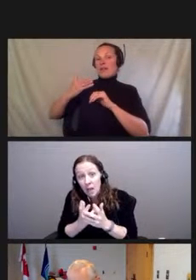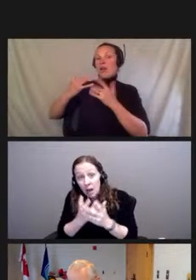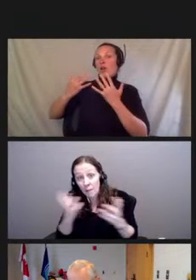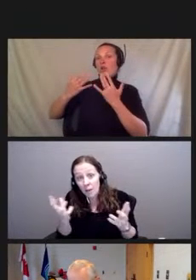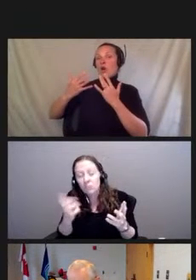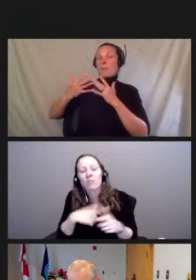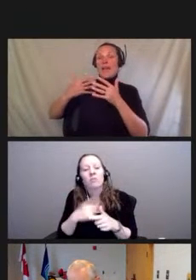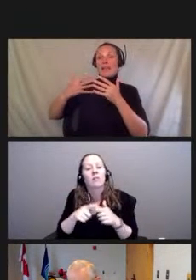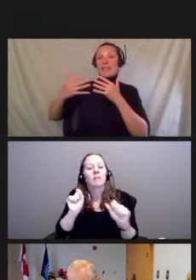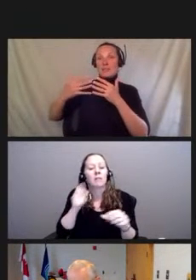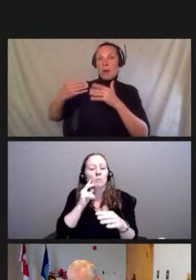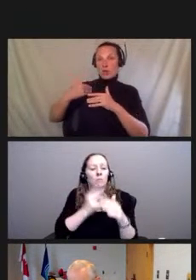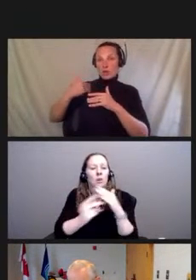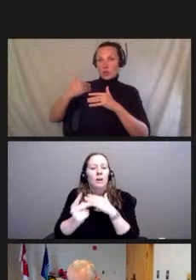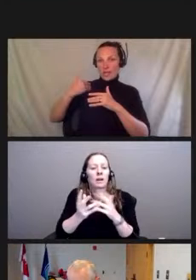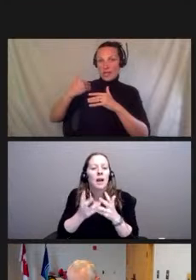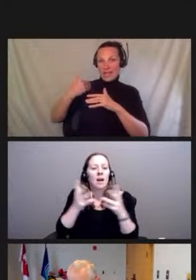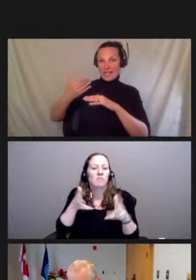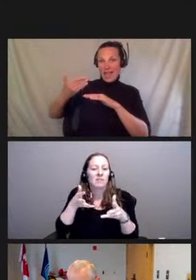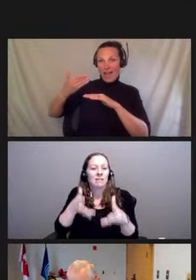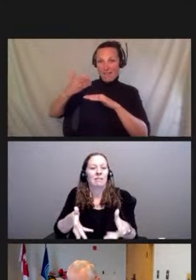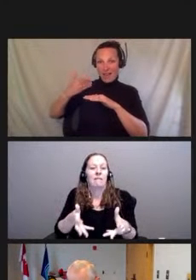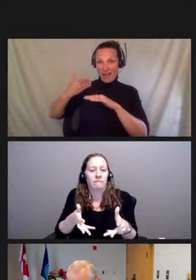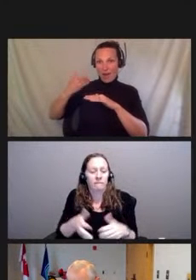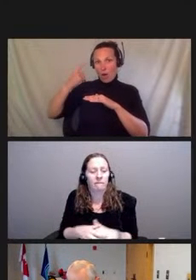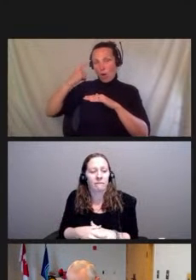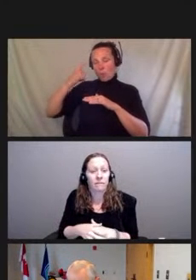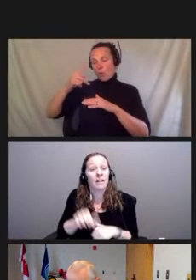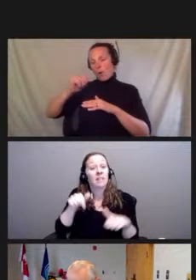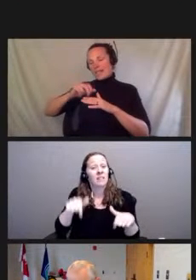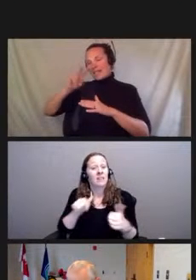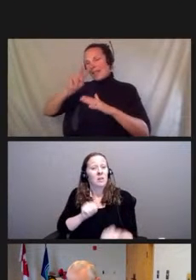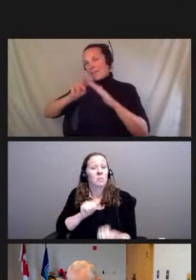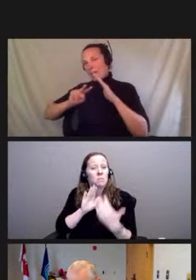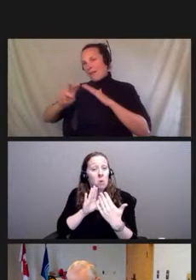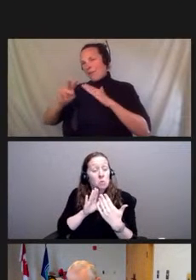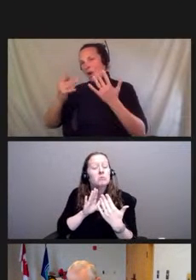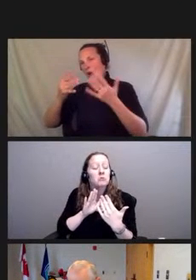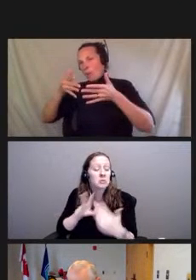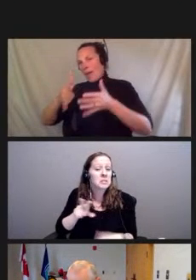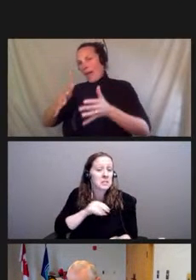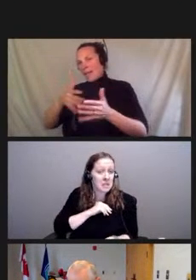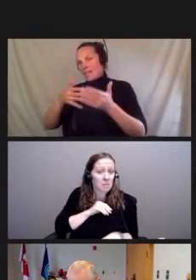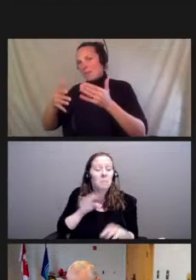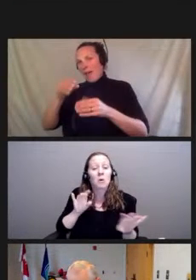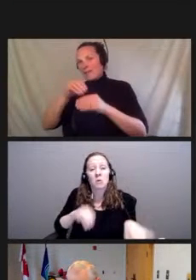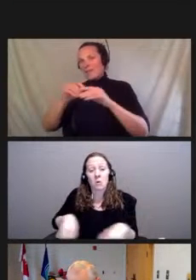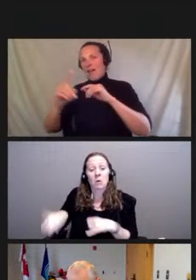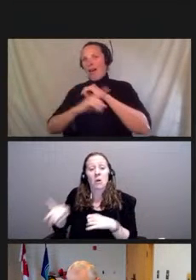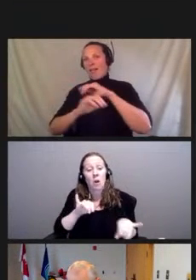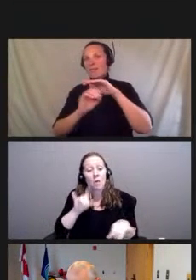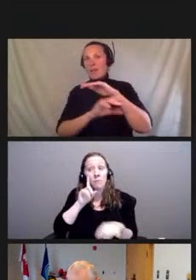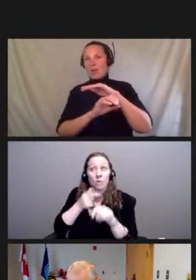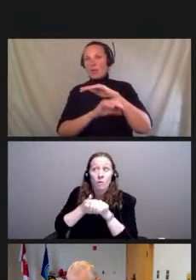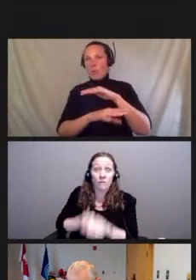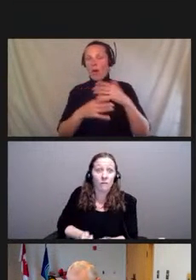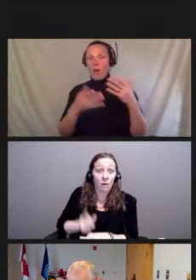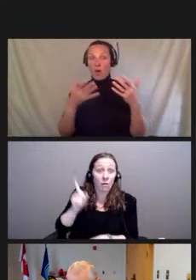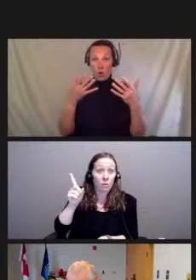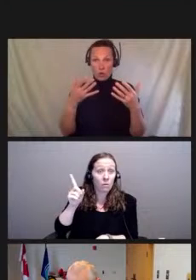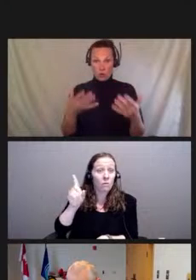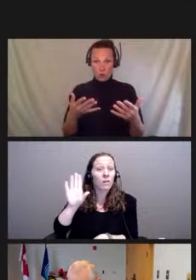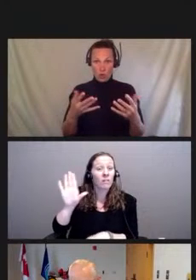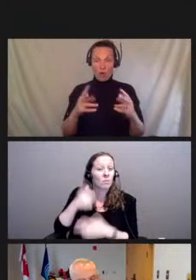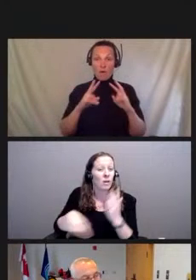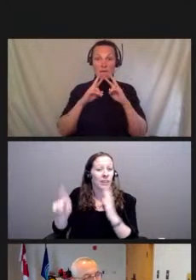landfill capacity. While this approach is recognized as being acceptable and common practice for compliance purposes, staff